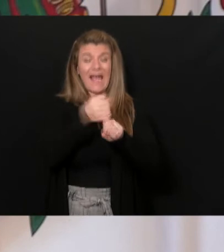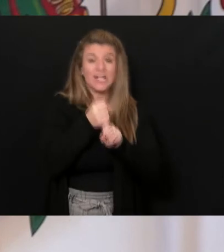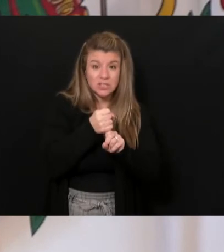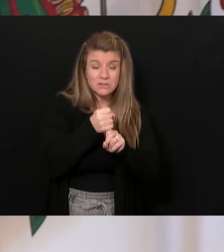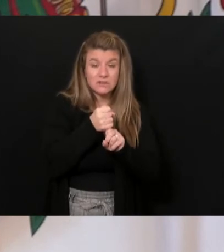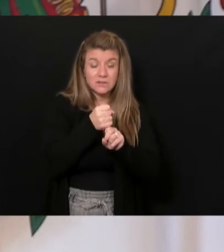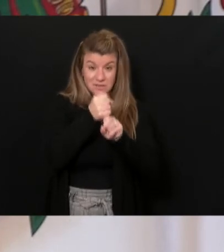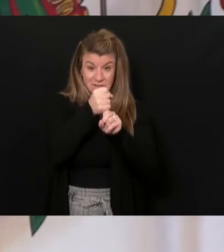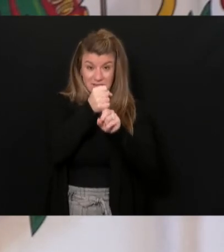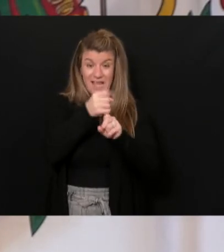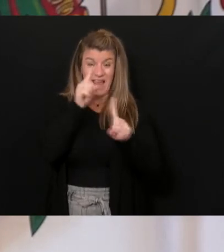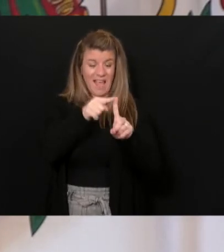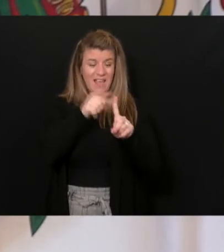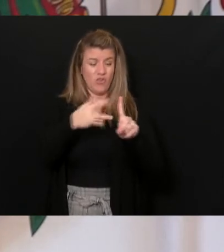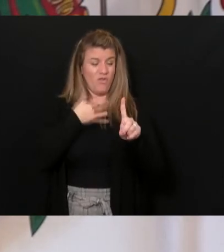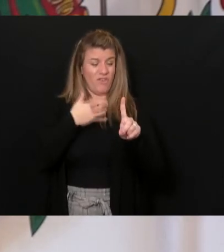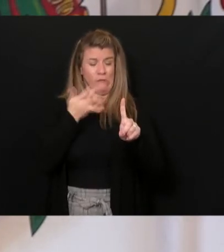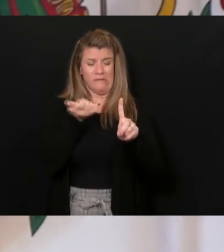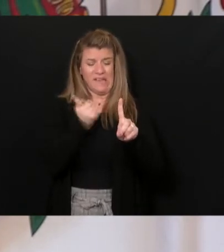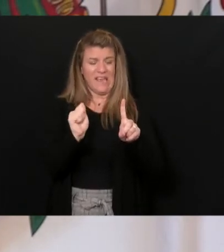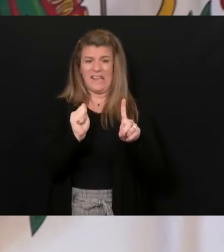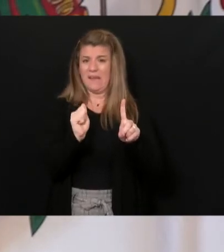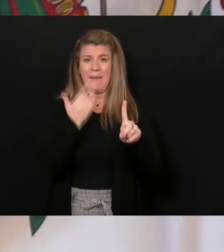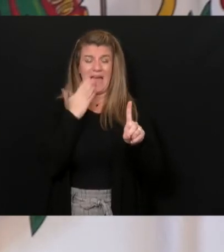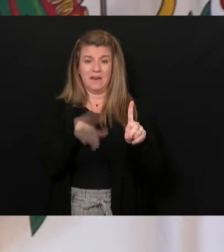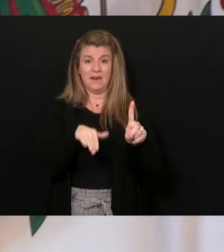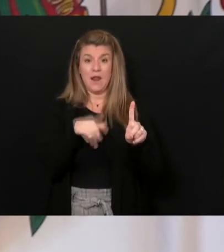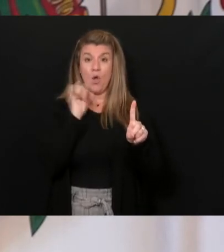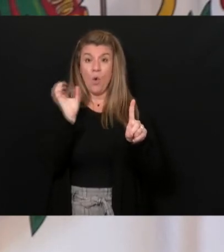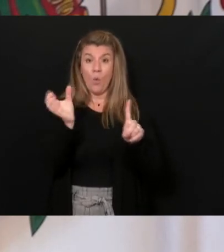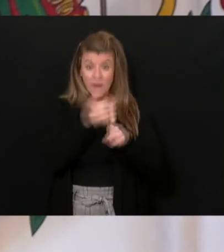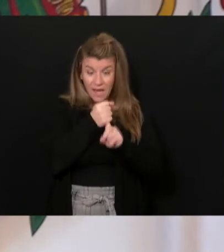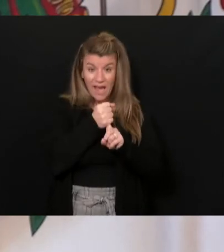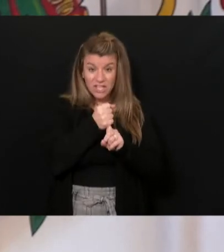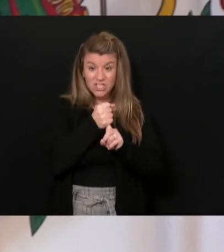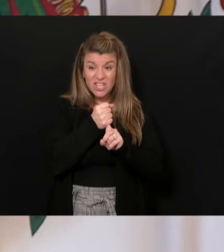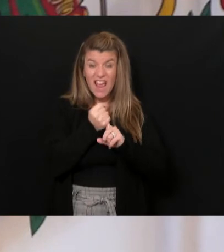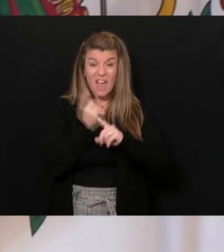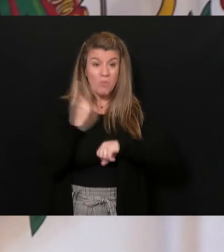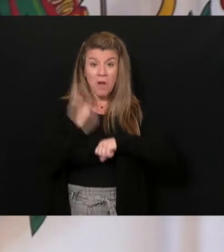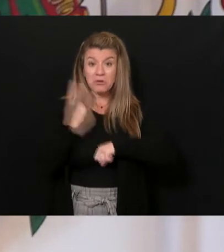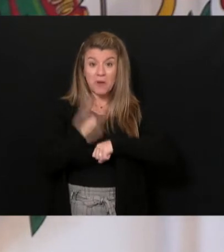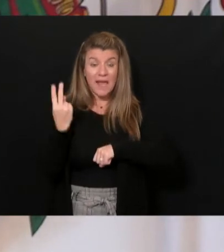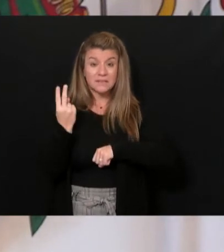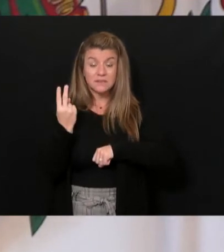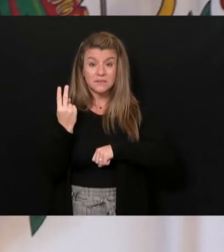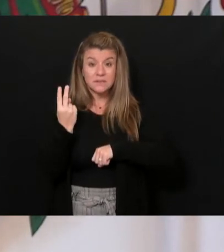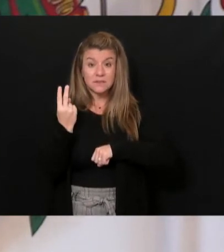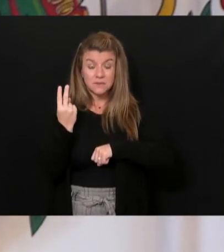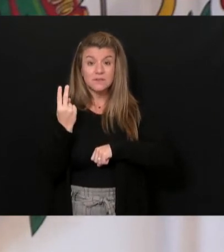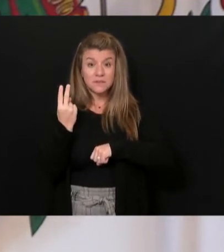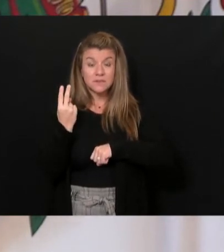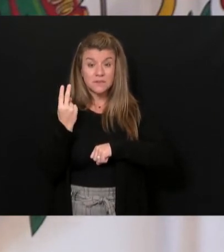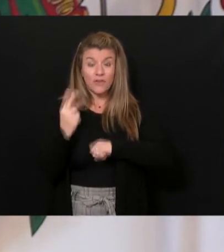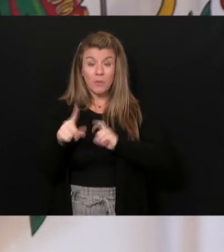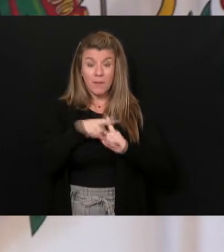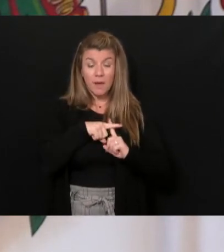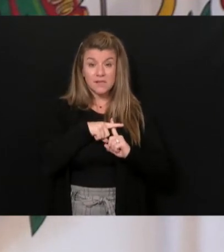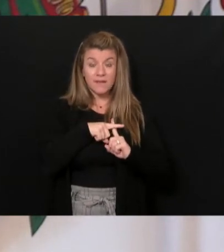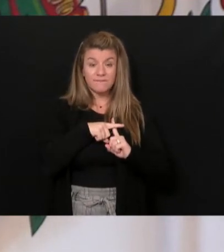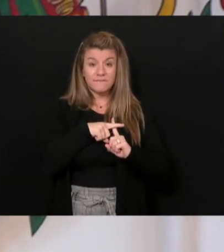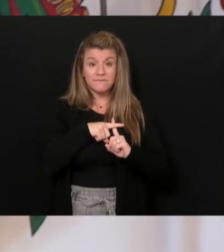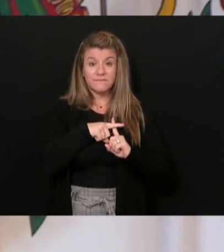the least bit bad, and we can catch this in the first 2 or 3 days of you being positive,